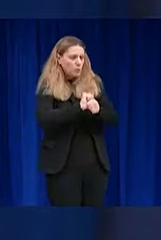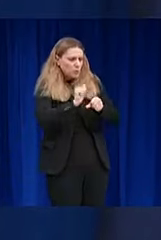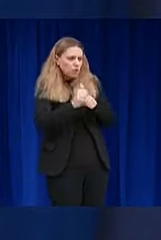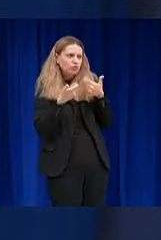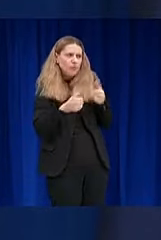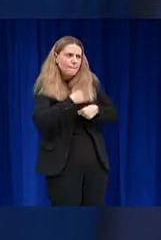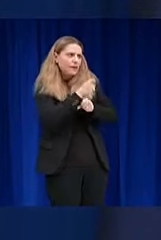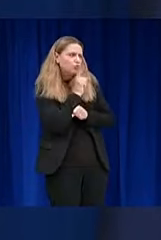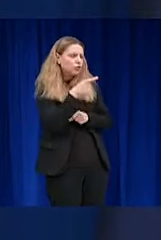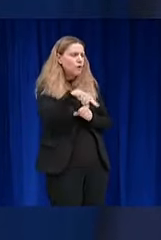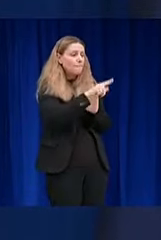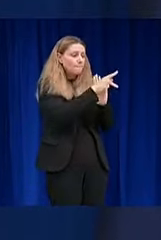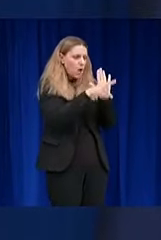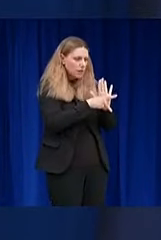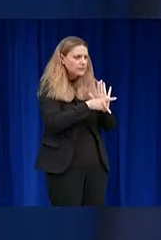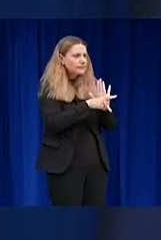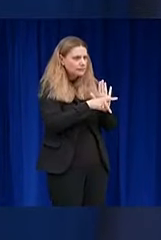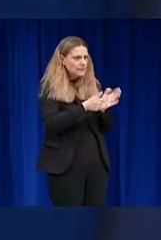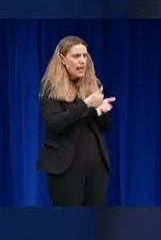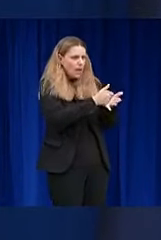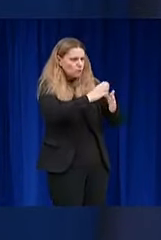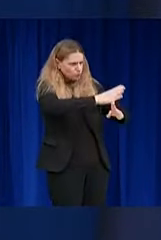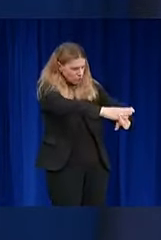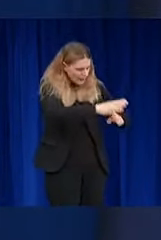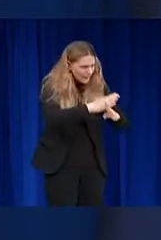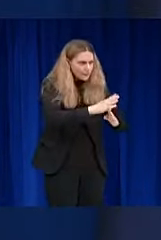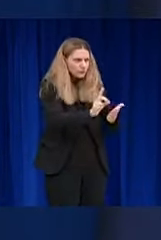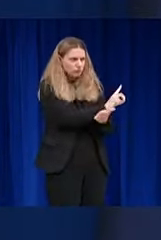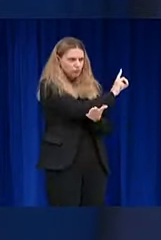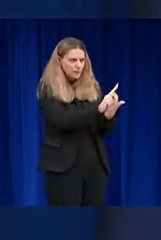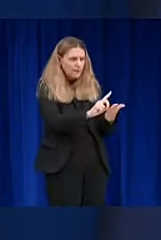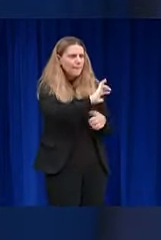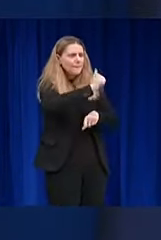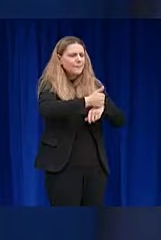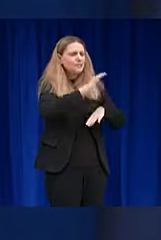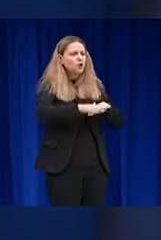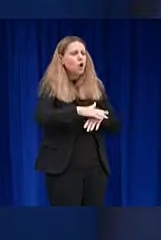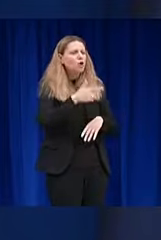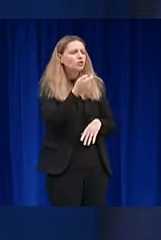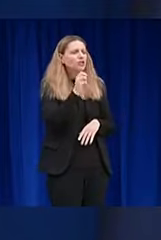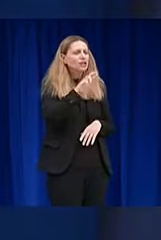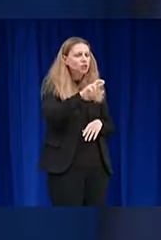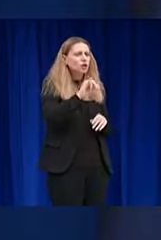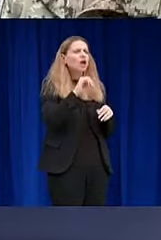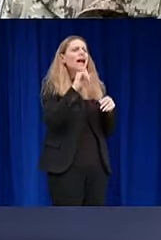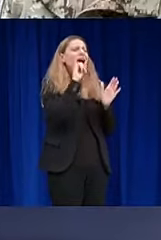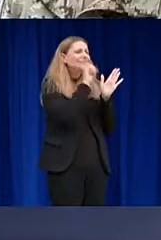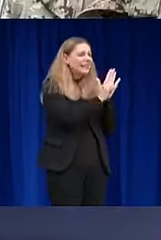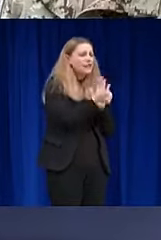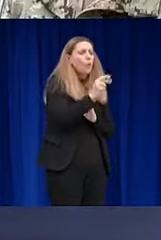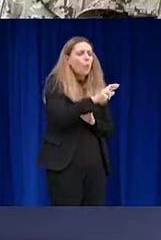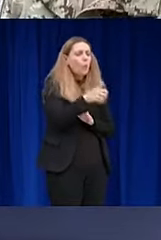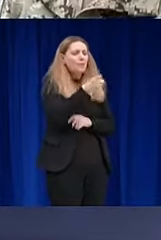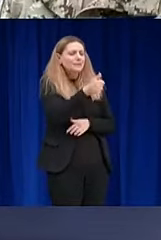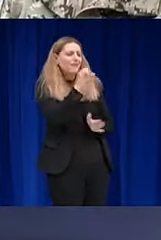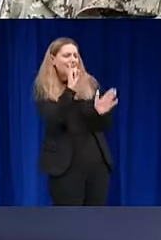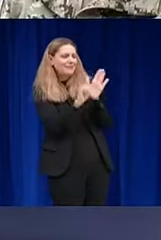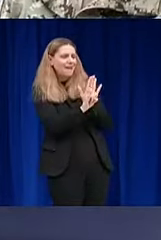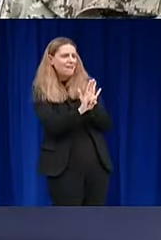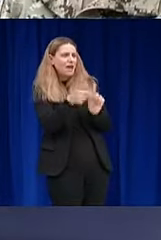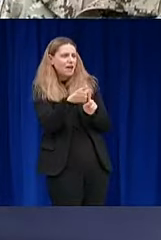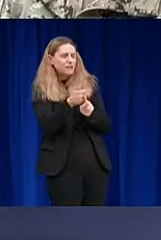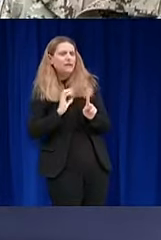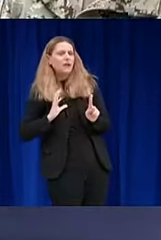discrimination on the basis of gender identity or an individual's identification as transgender. We have